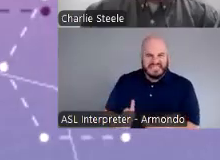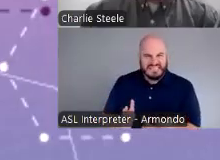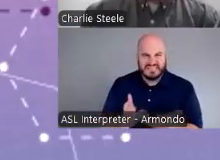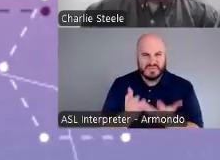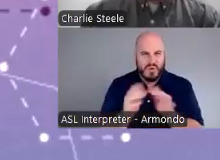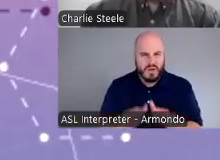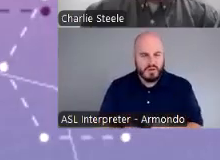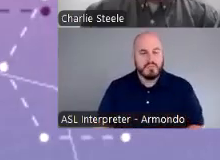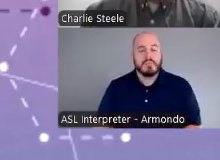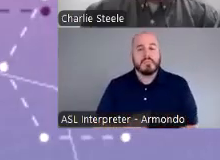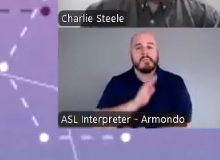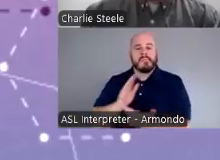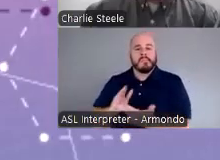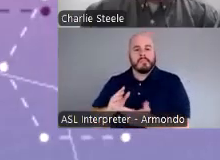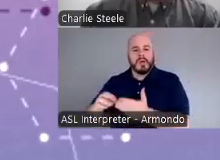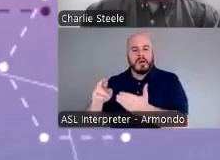trust